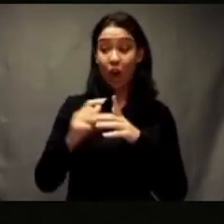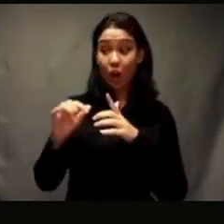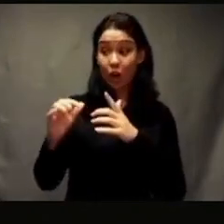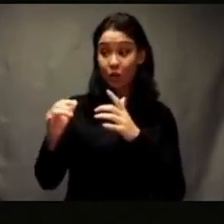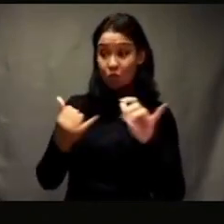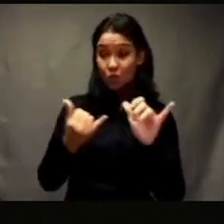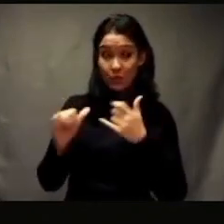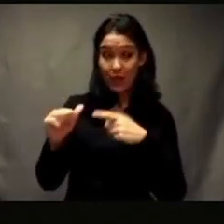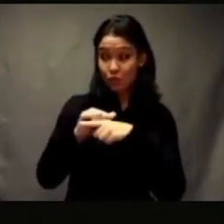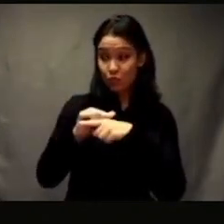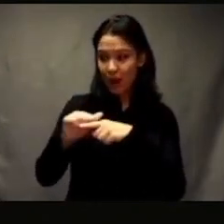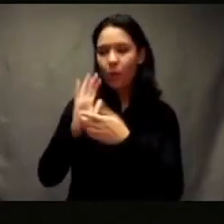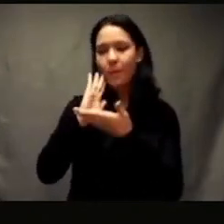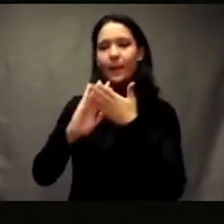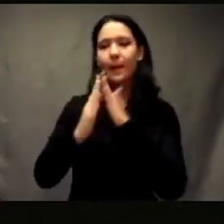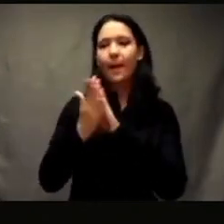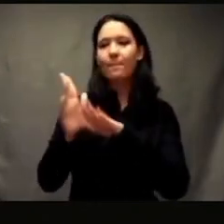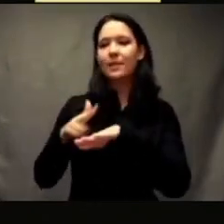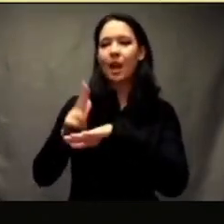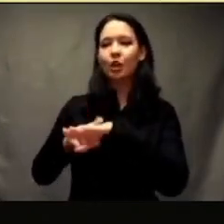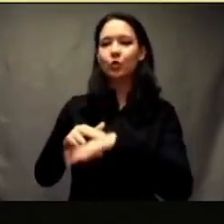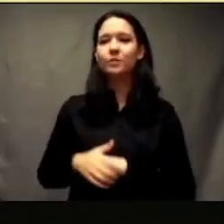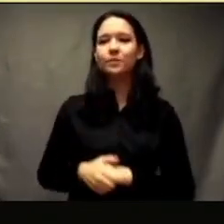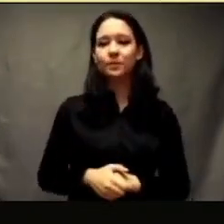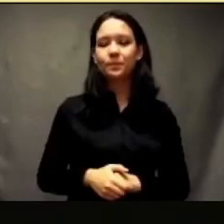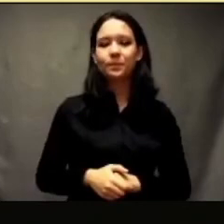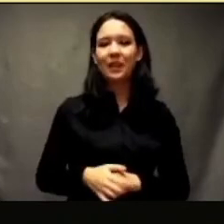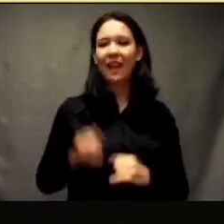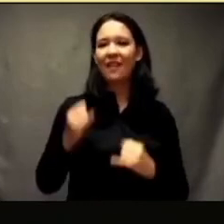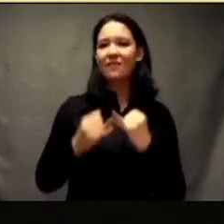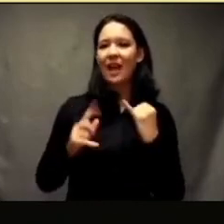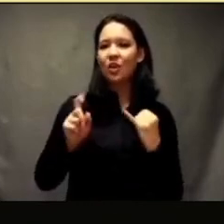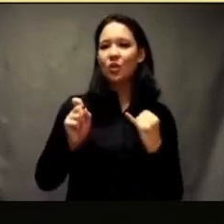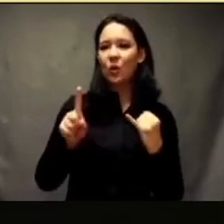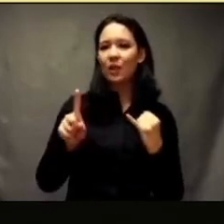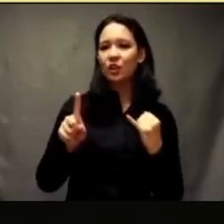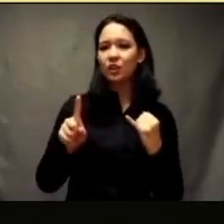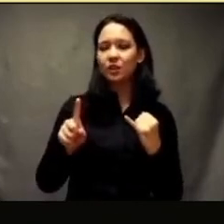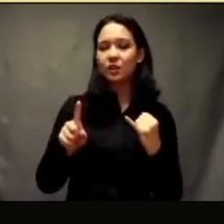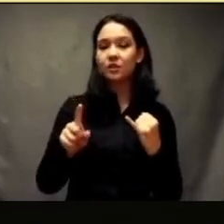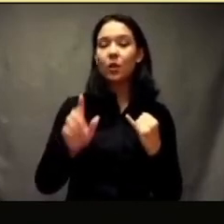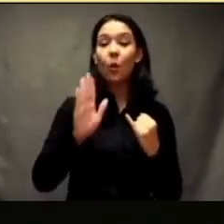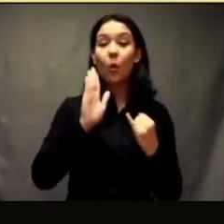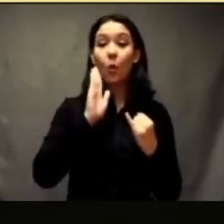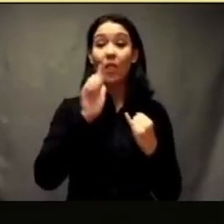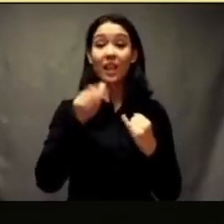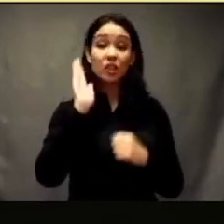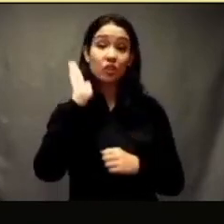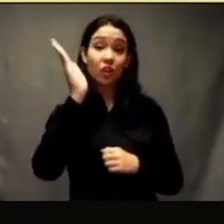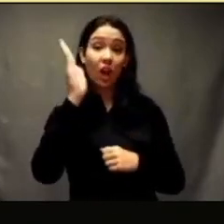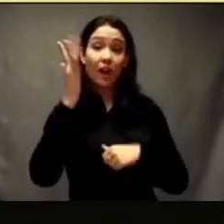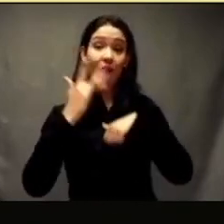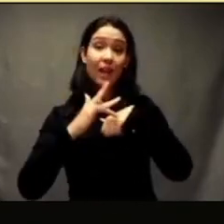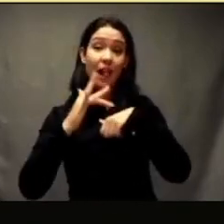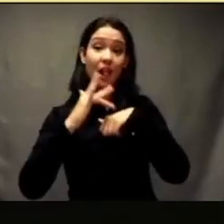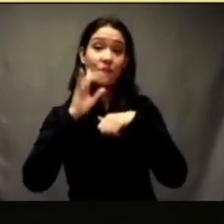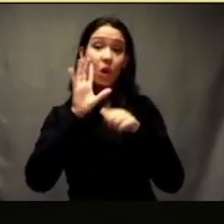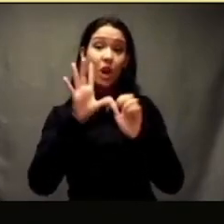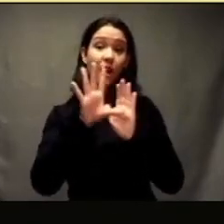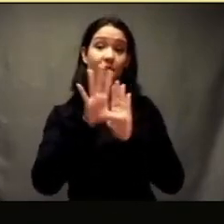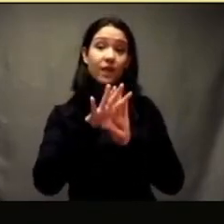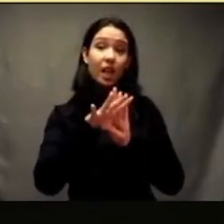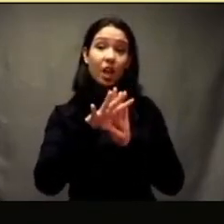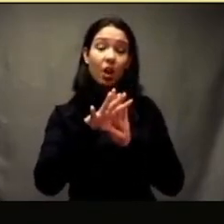come a little more naturally. And final question is, will this talk be available for video